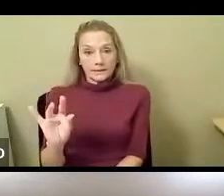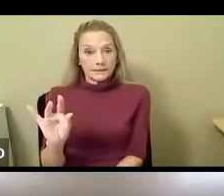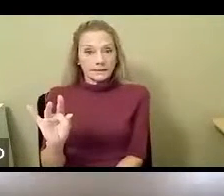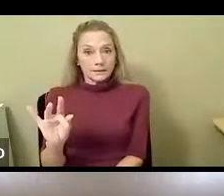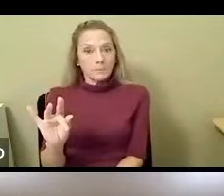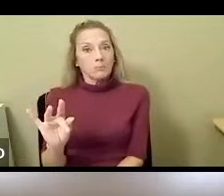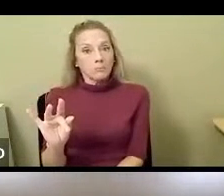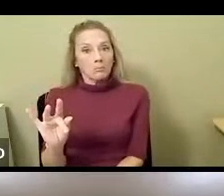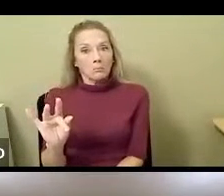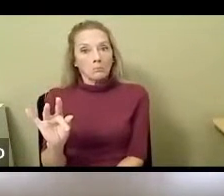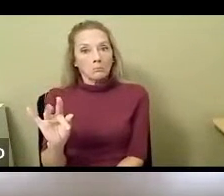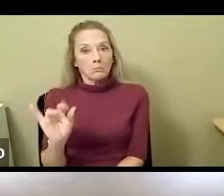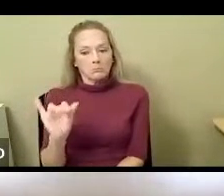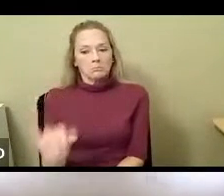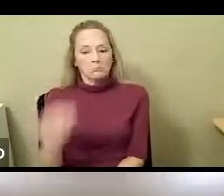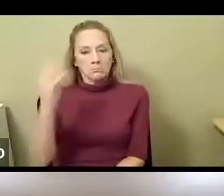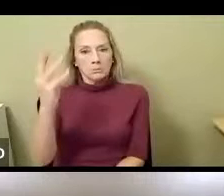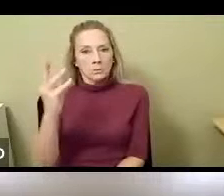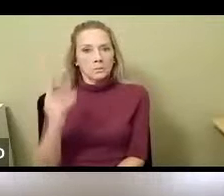we stick to Wednesdays. I